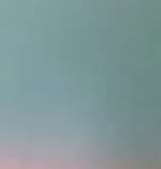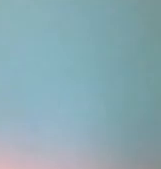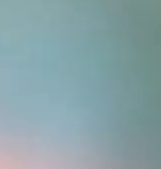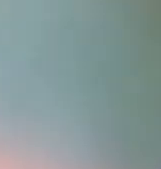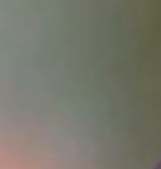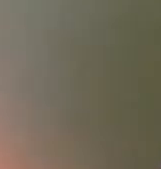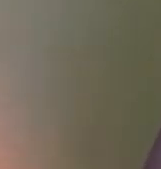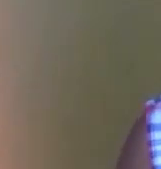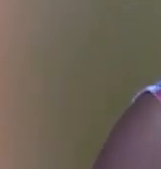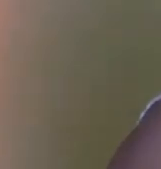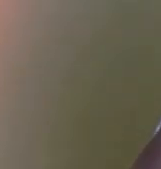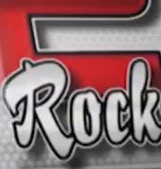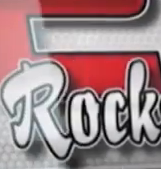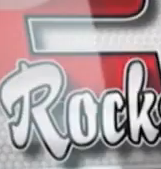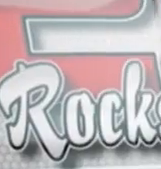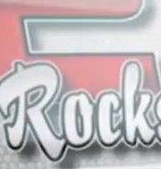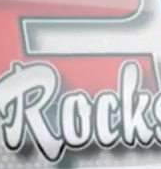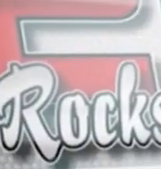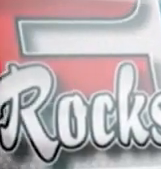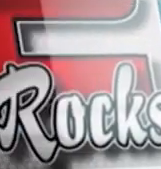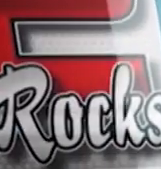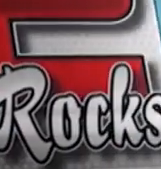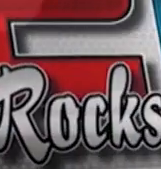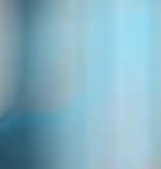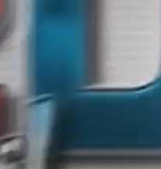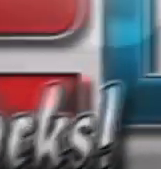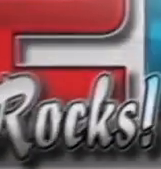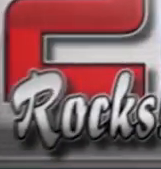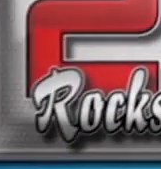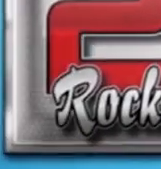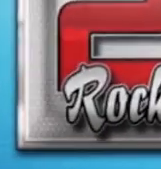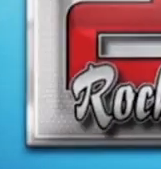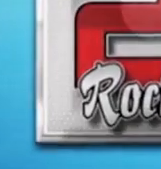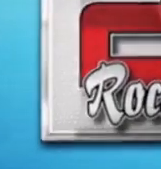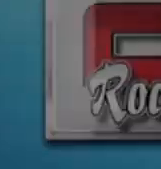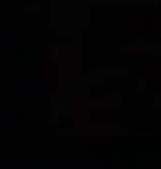love Today FM. Today FM rocks. Today's hit music on Today FM.